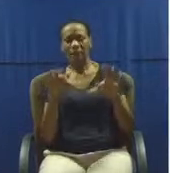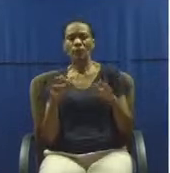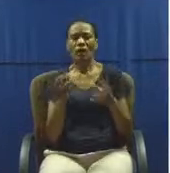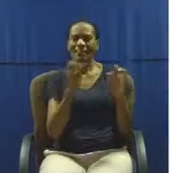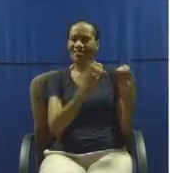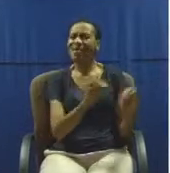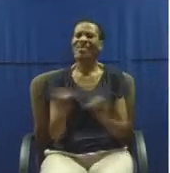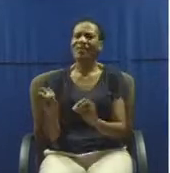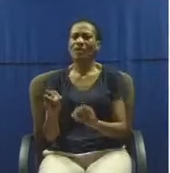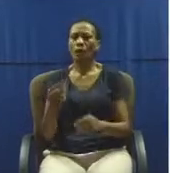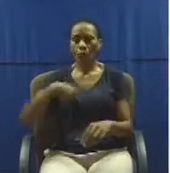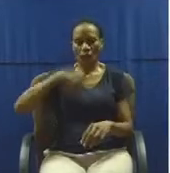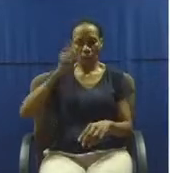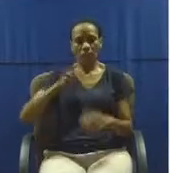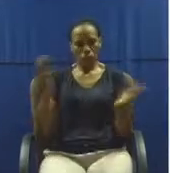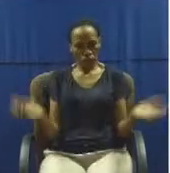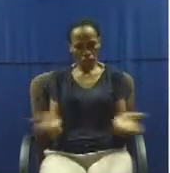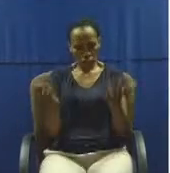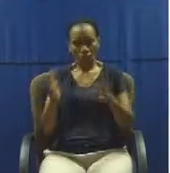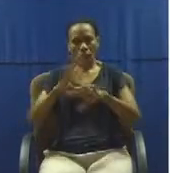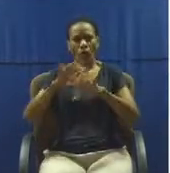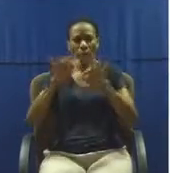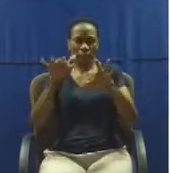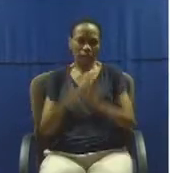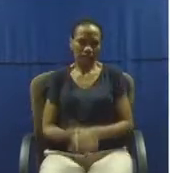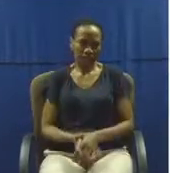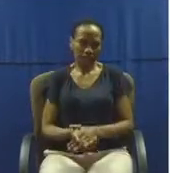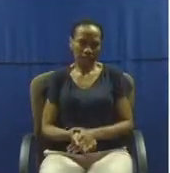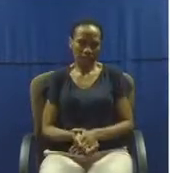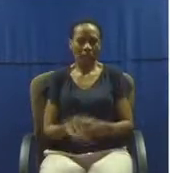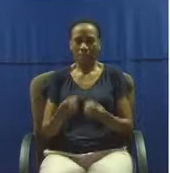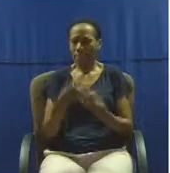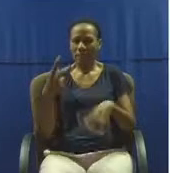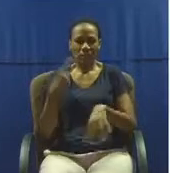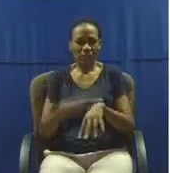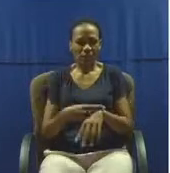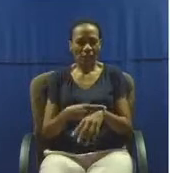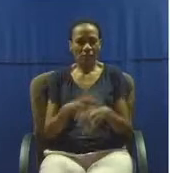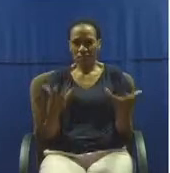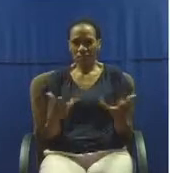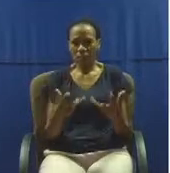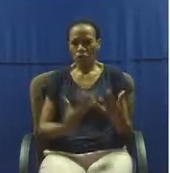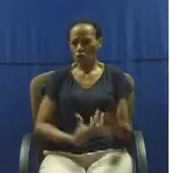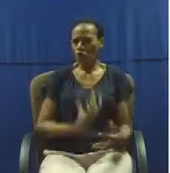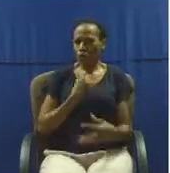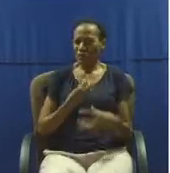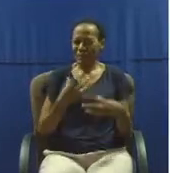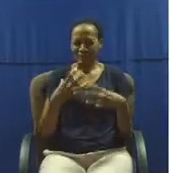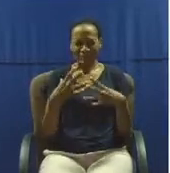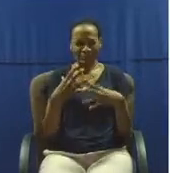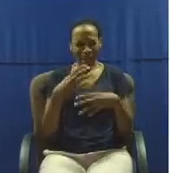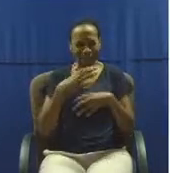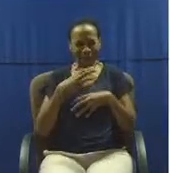that energy. Too often, however, these entrepreneurs are frustrated